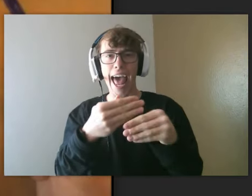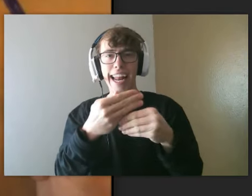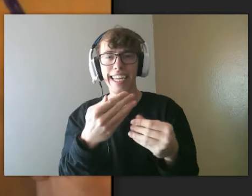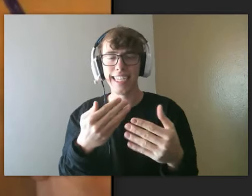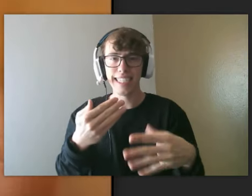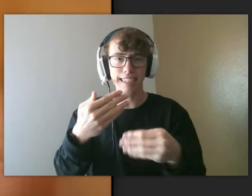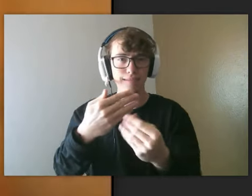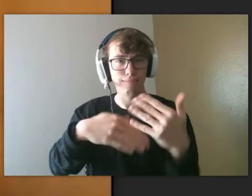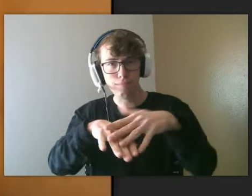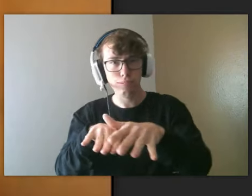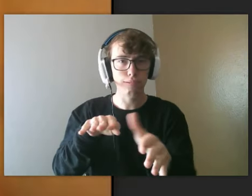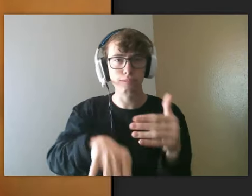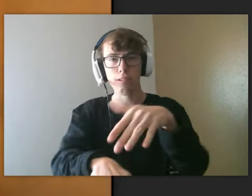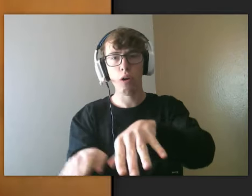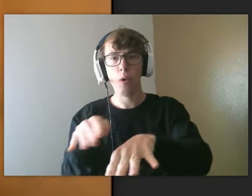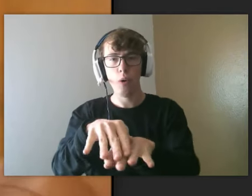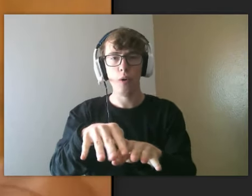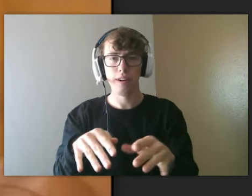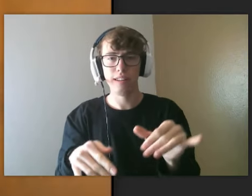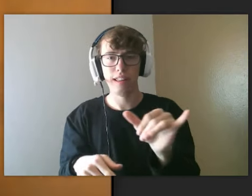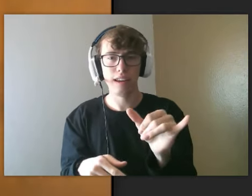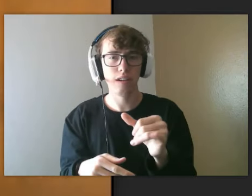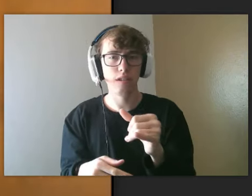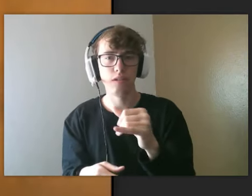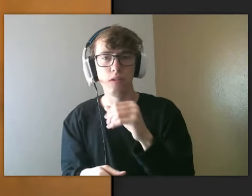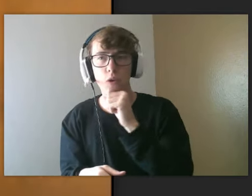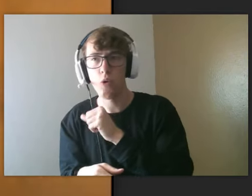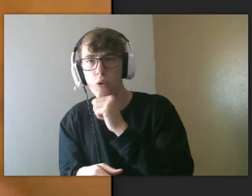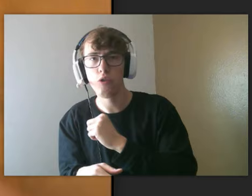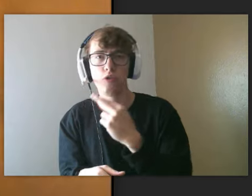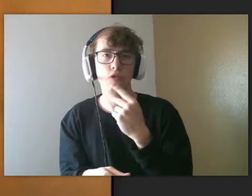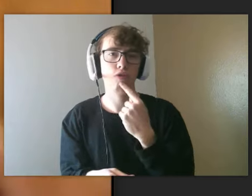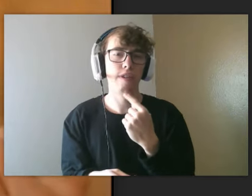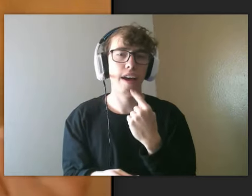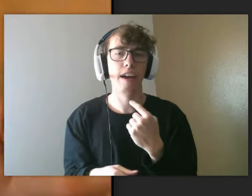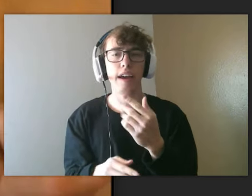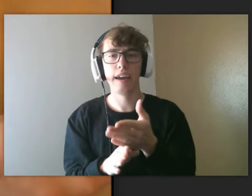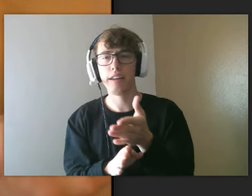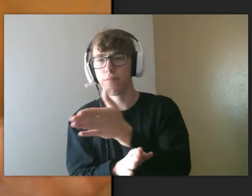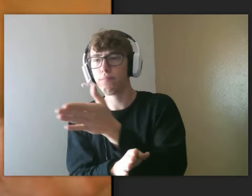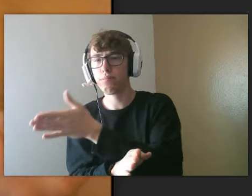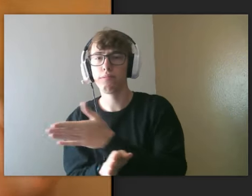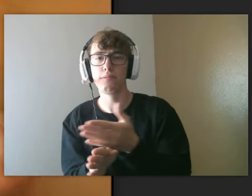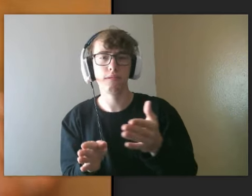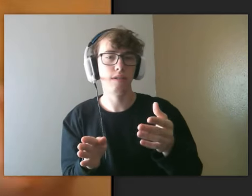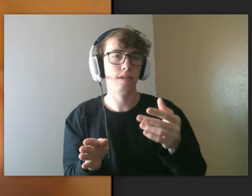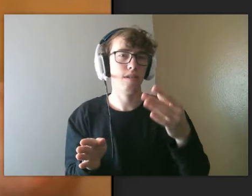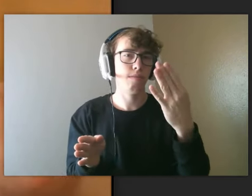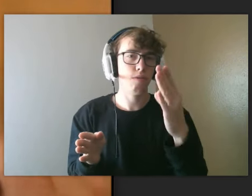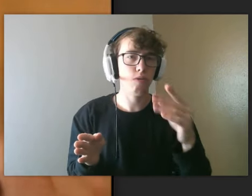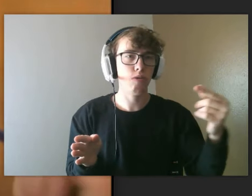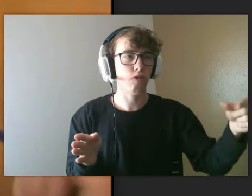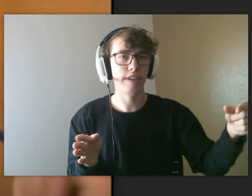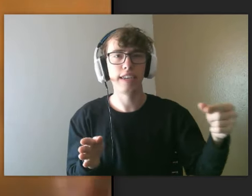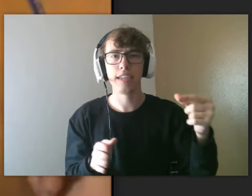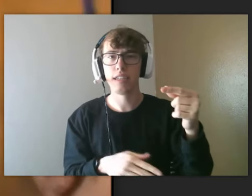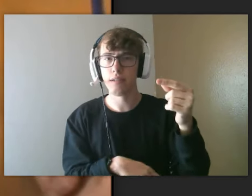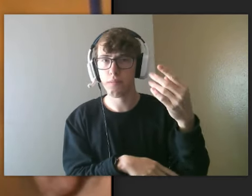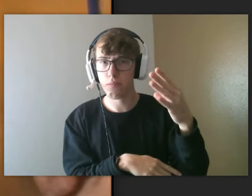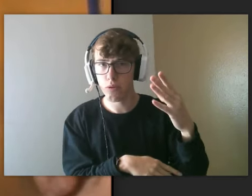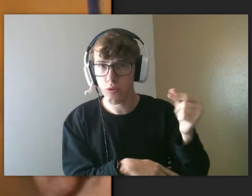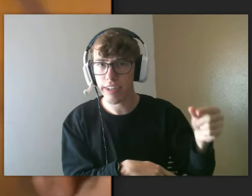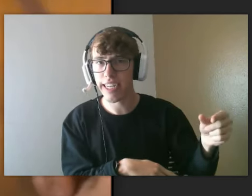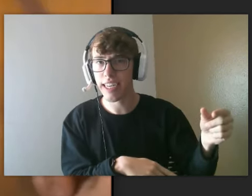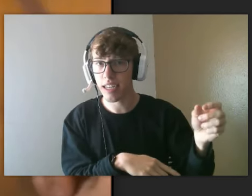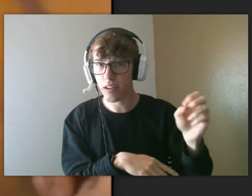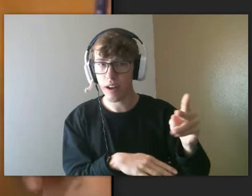in between red and orange, we'll have red-orange. In between blue and green, we're going to be creating blue-green